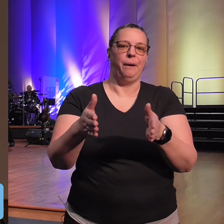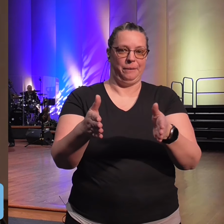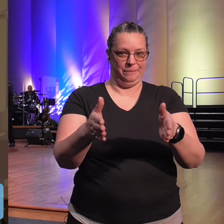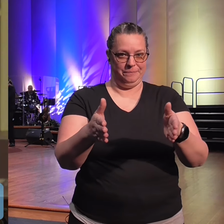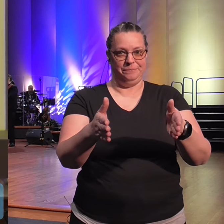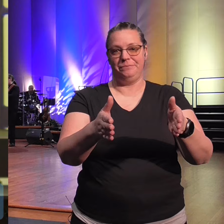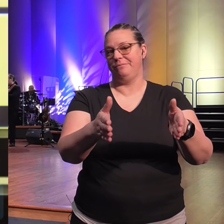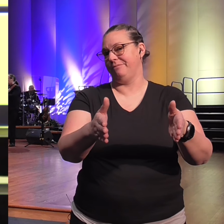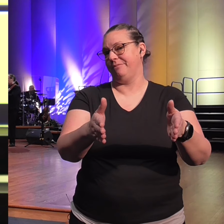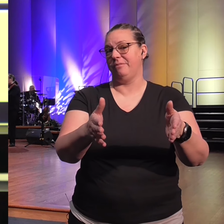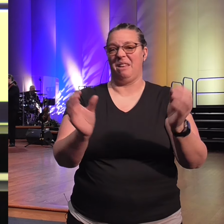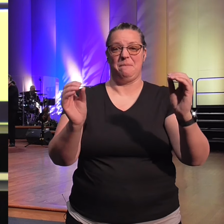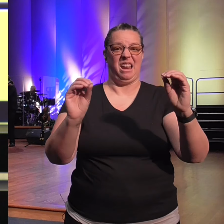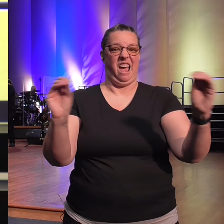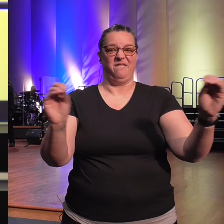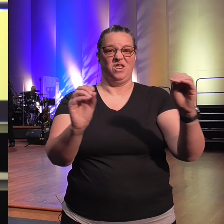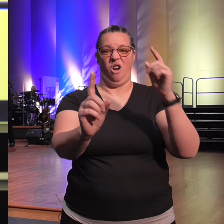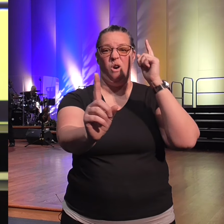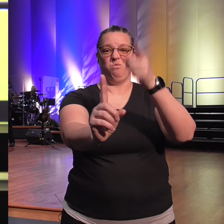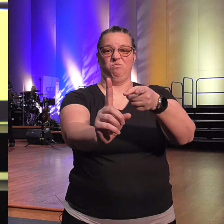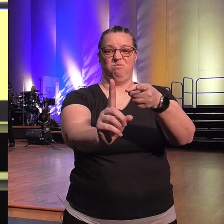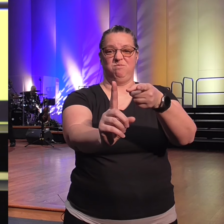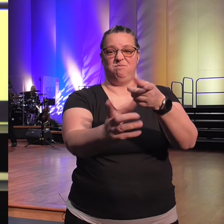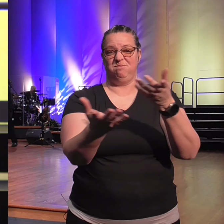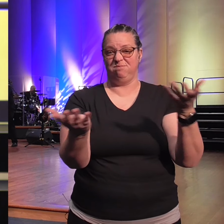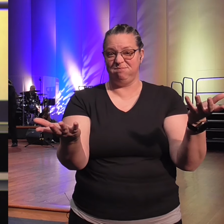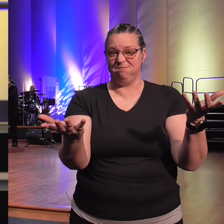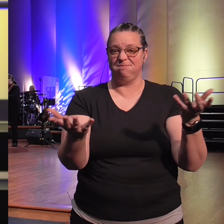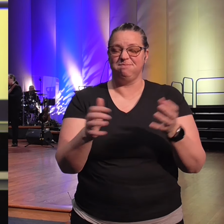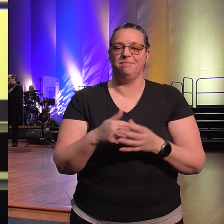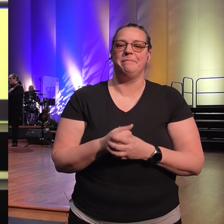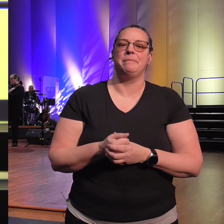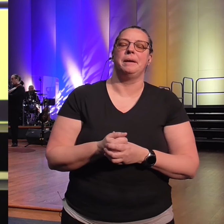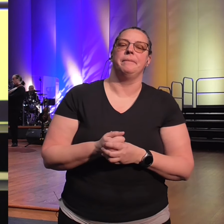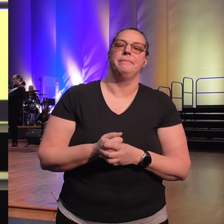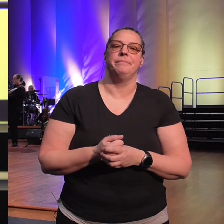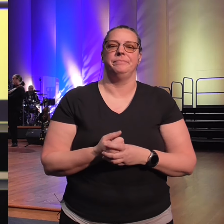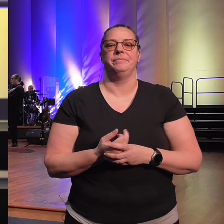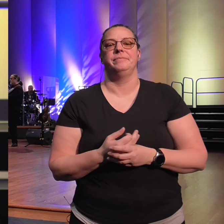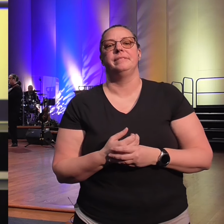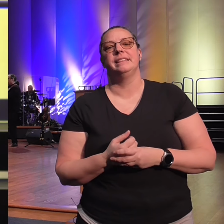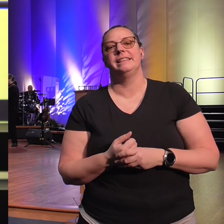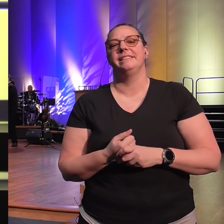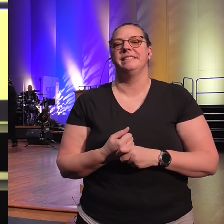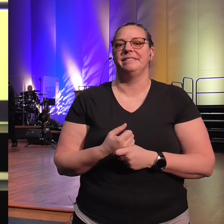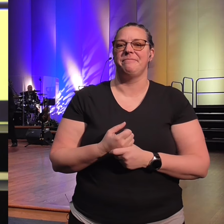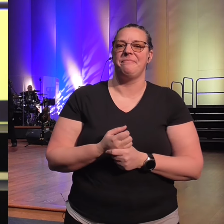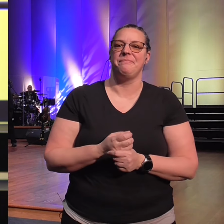road, but you got no destination. You're in the mud,